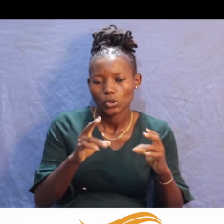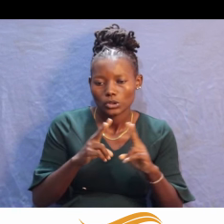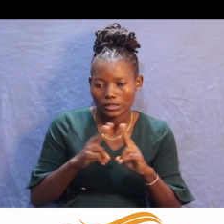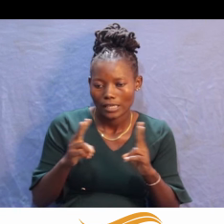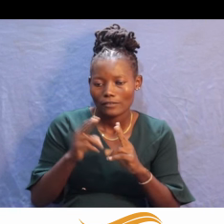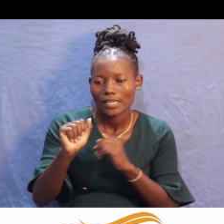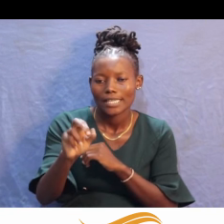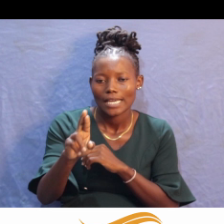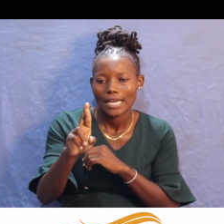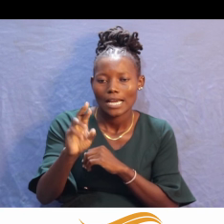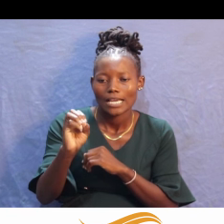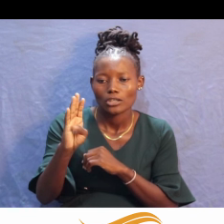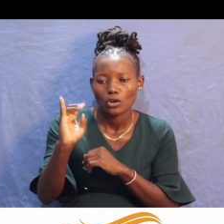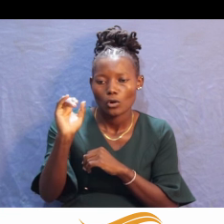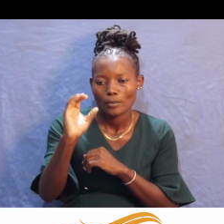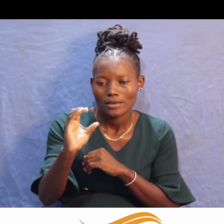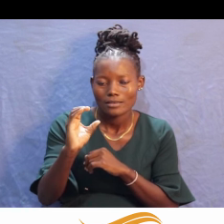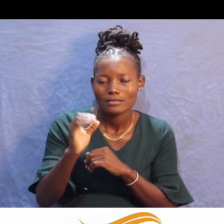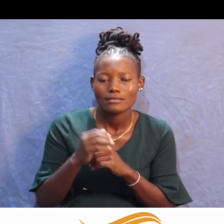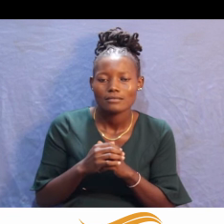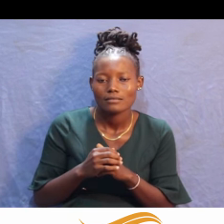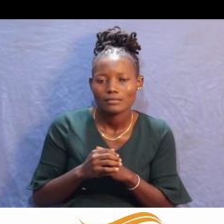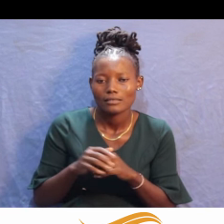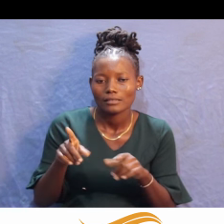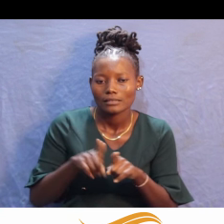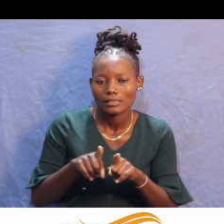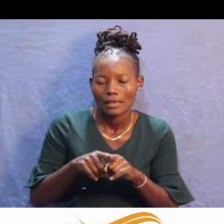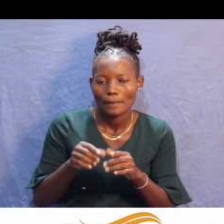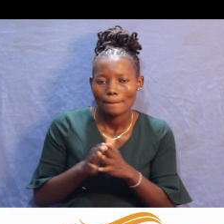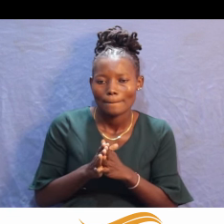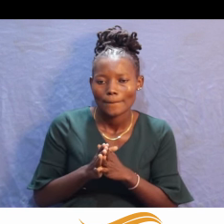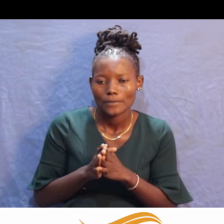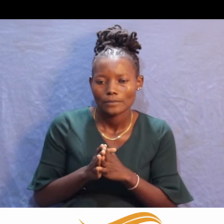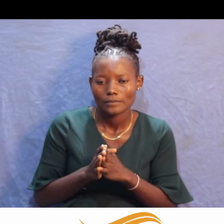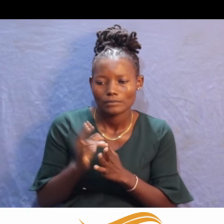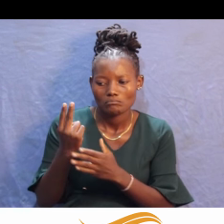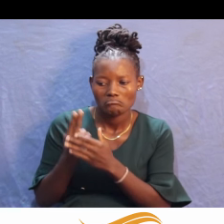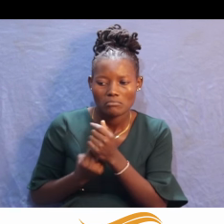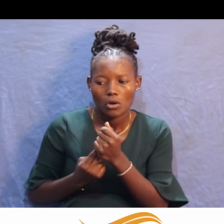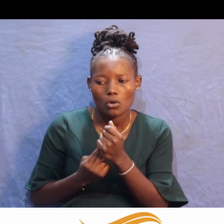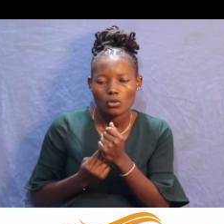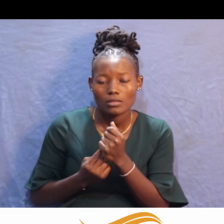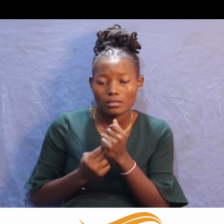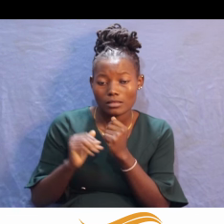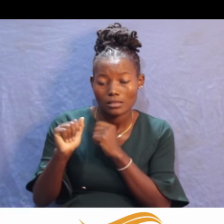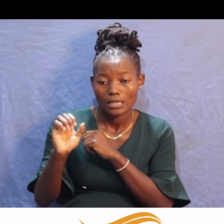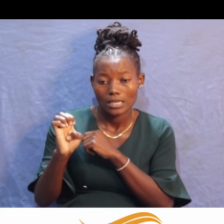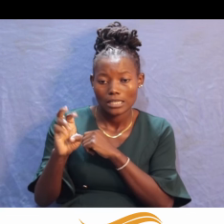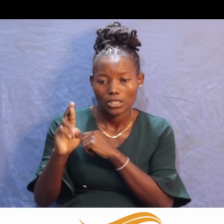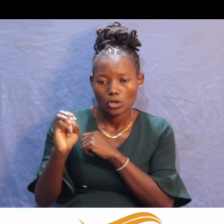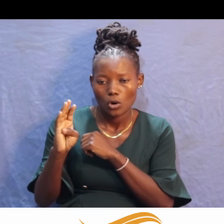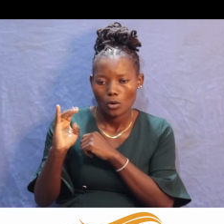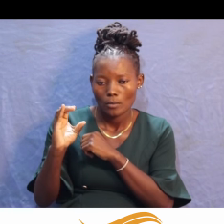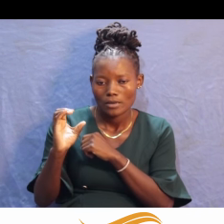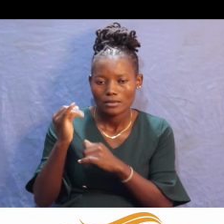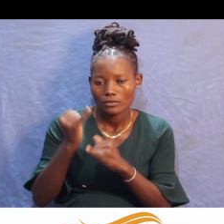aerobic. They can sustain quick sprinting because they're both aerobic and anaerobic. And we're going to define